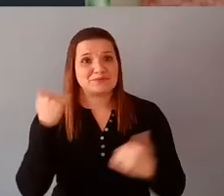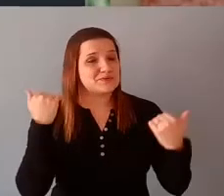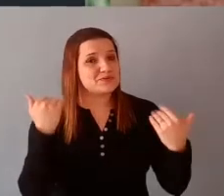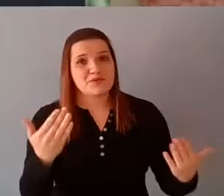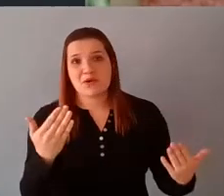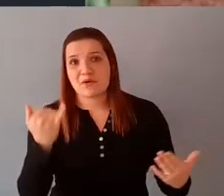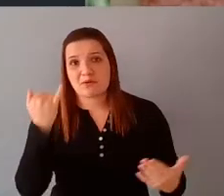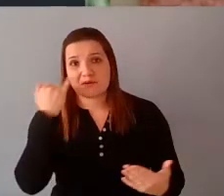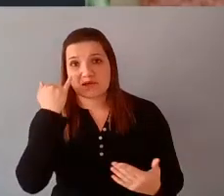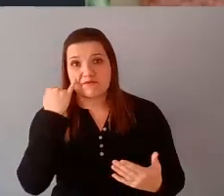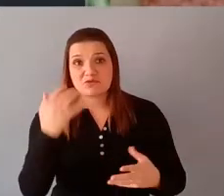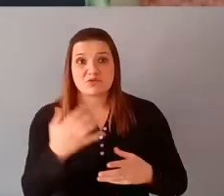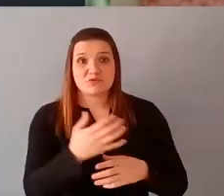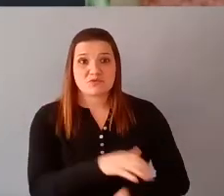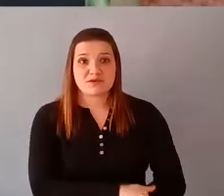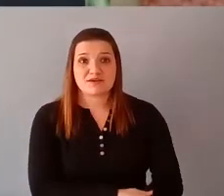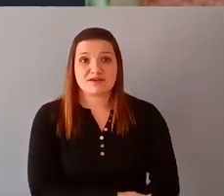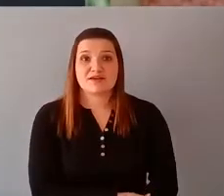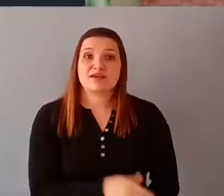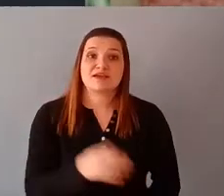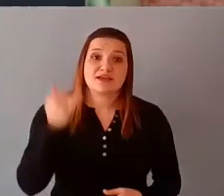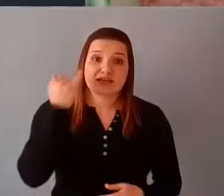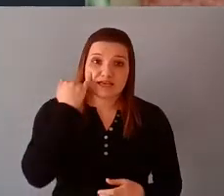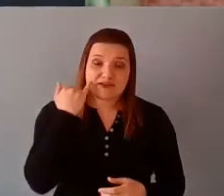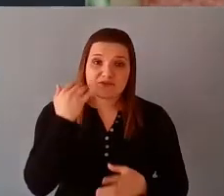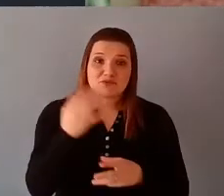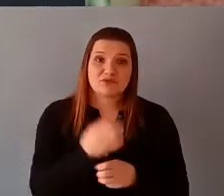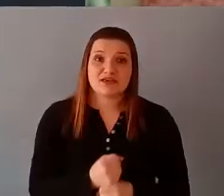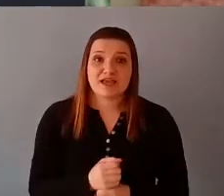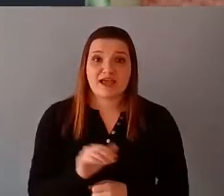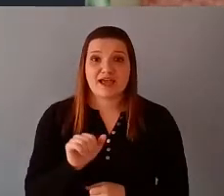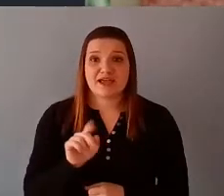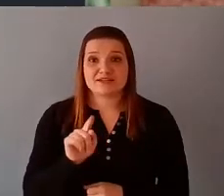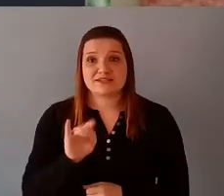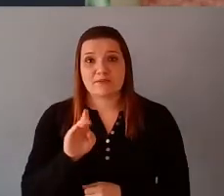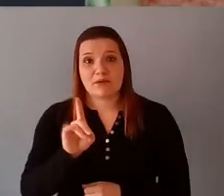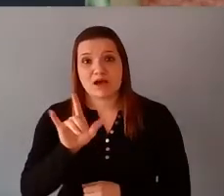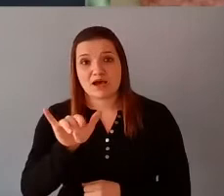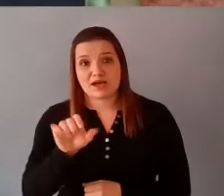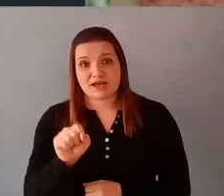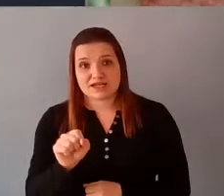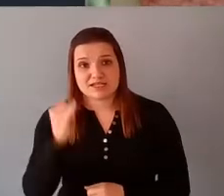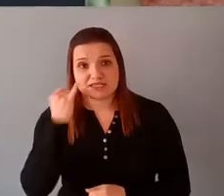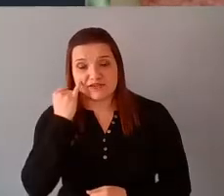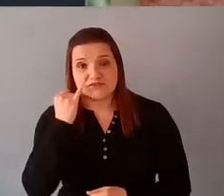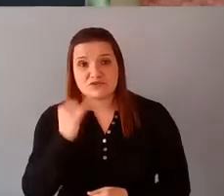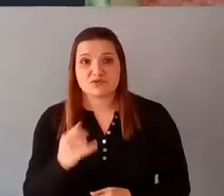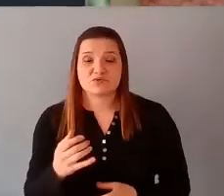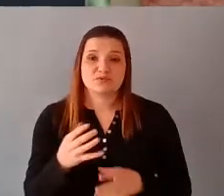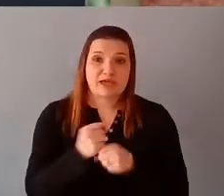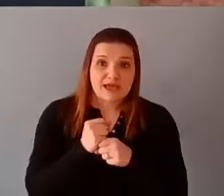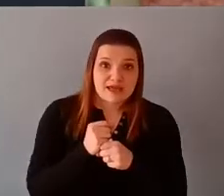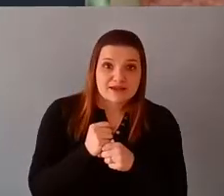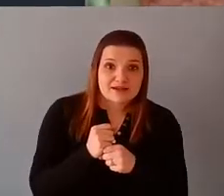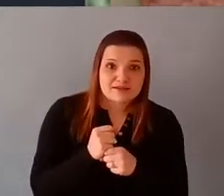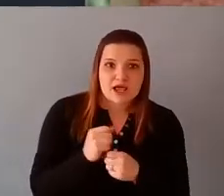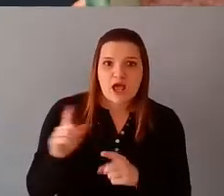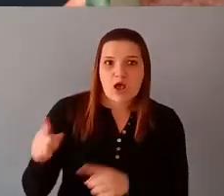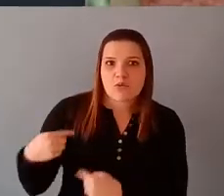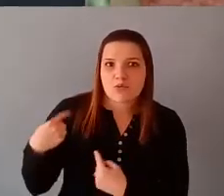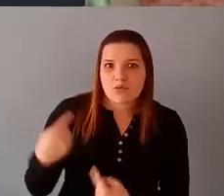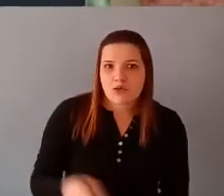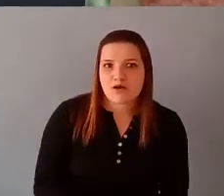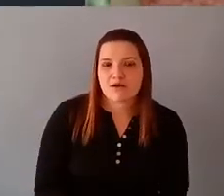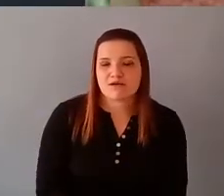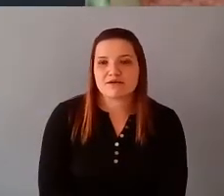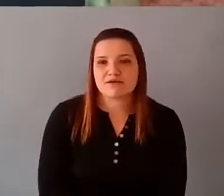If you do develop antibodies and that creates immunity, and if you do, how long does it last? I mean, in at